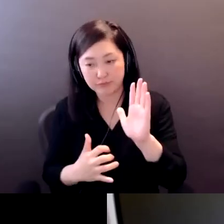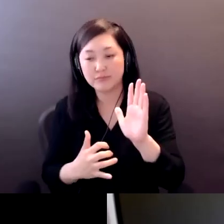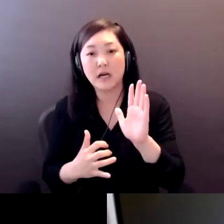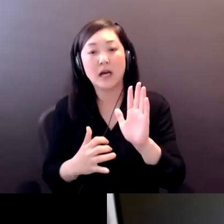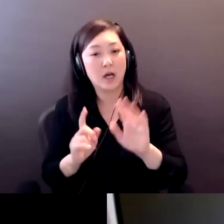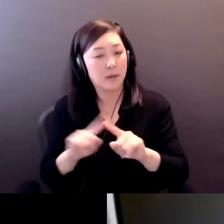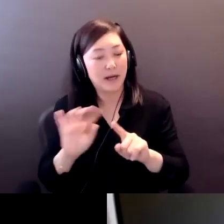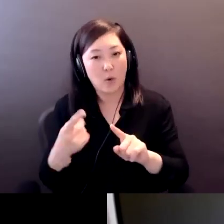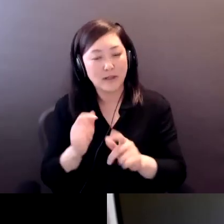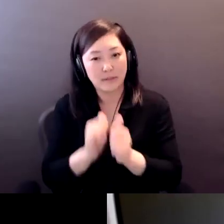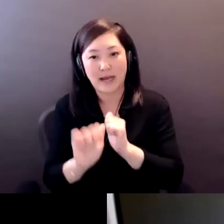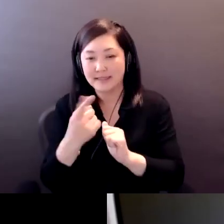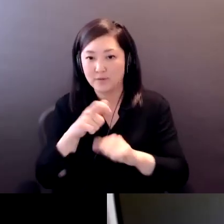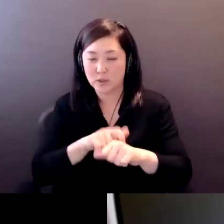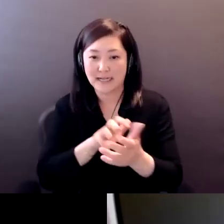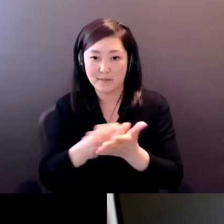first reading.